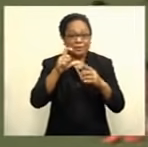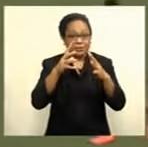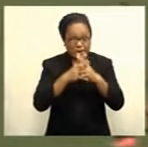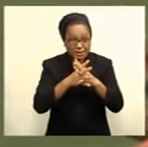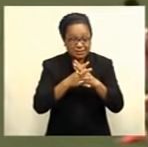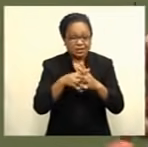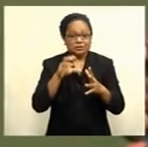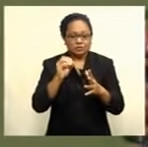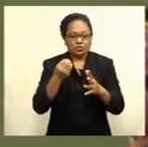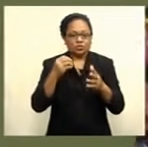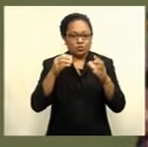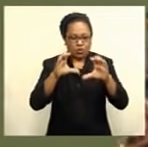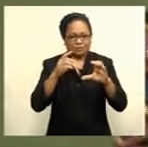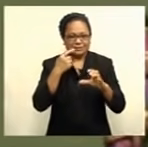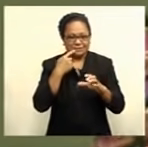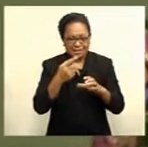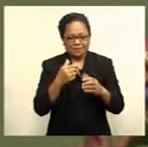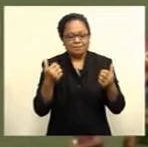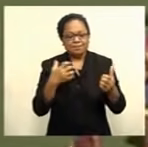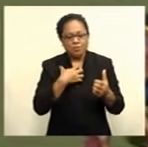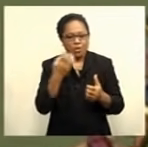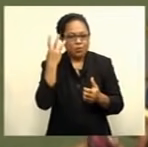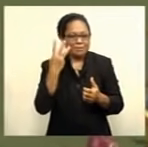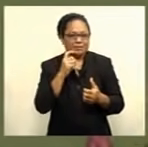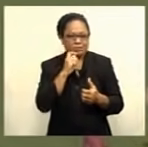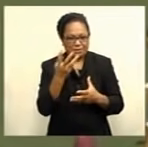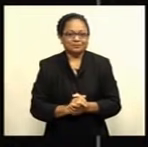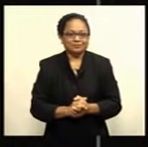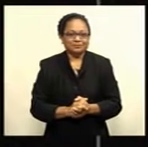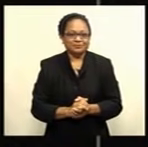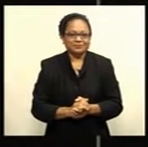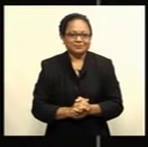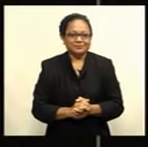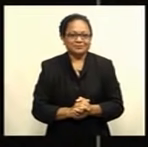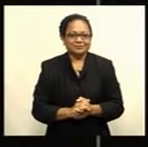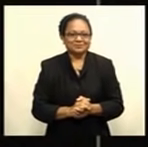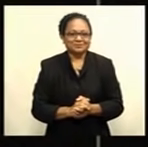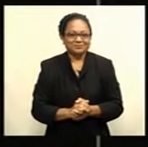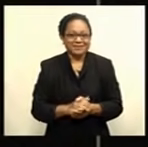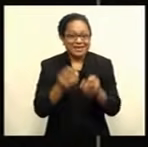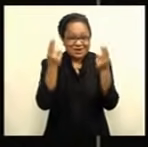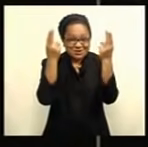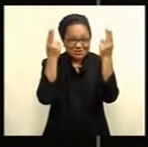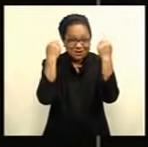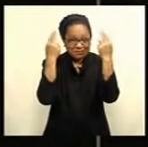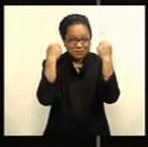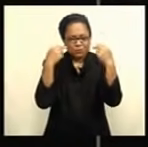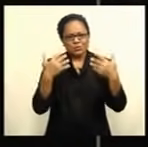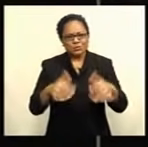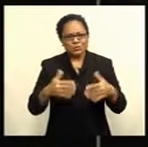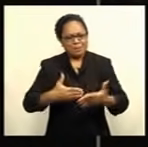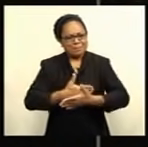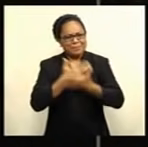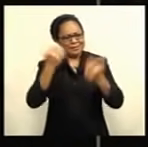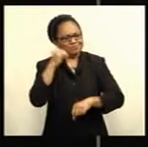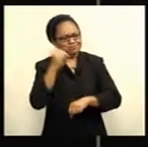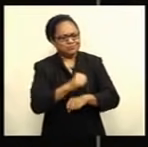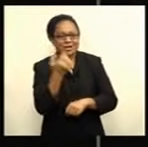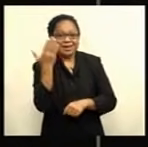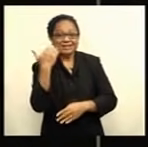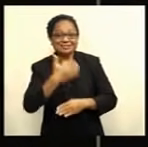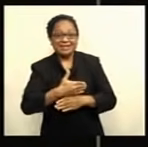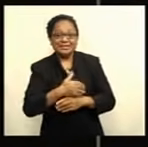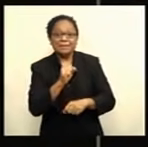the numbers to increase. Karlini Tavi, FBC Sport. Rabbitohs created a major upset last night after